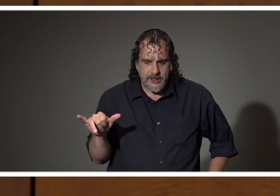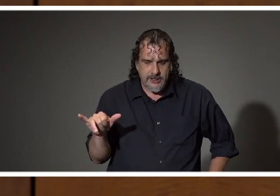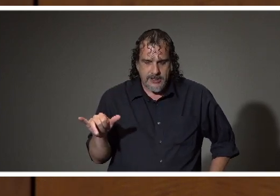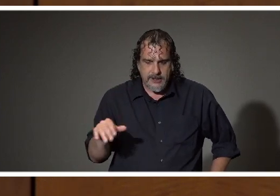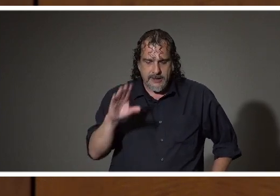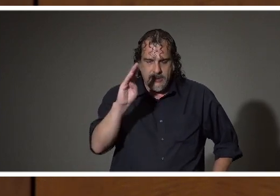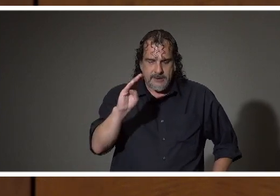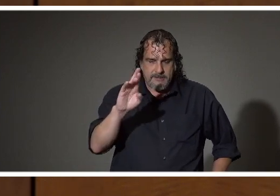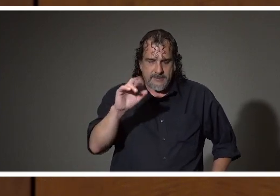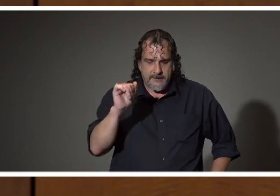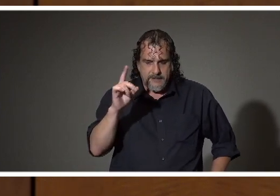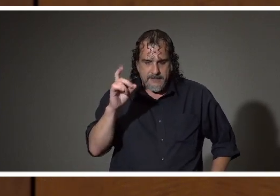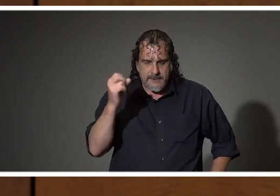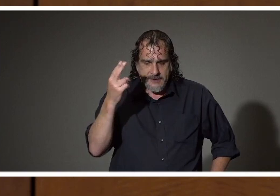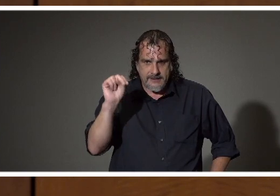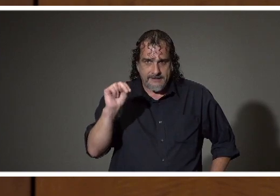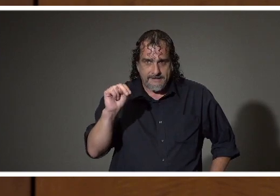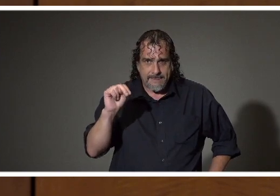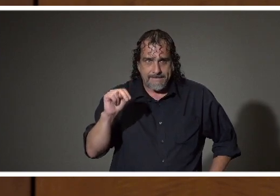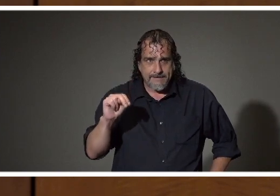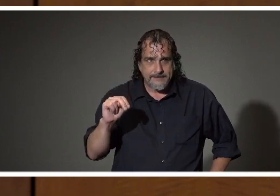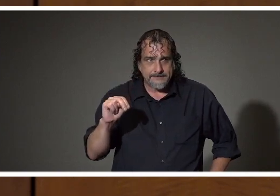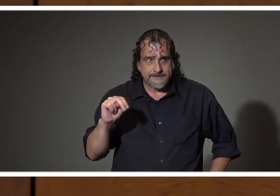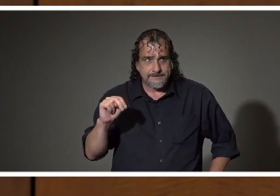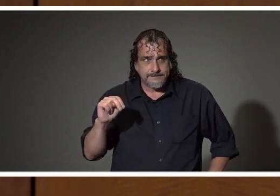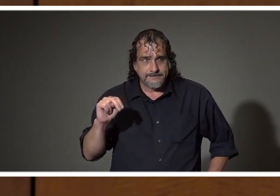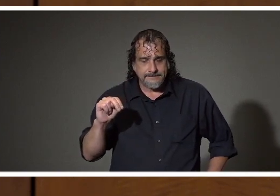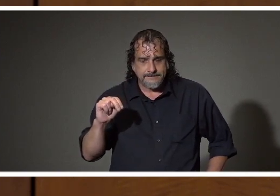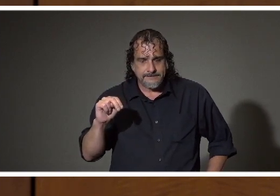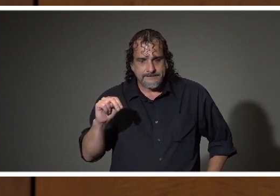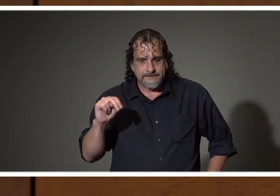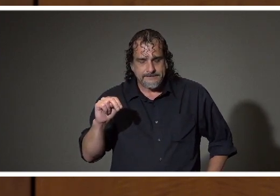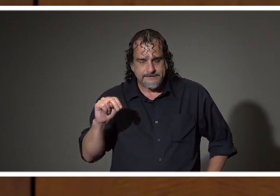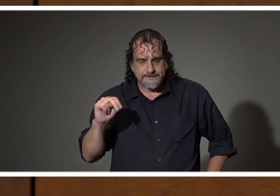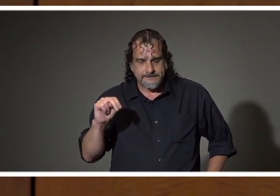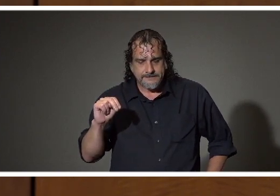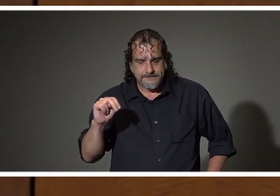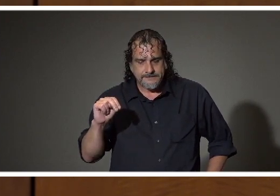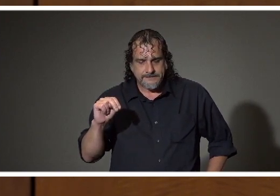Braden Parker, who is turning 4 and loves the Ninja Turtles.